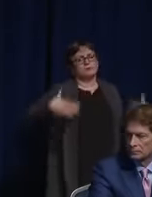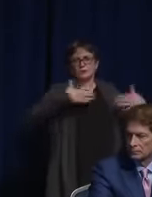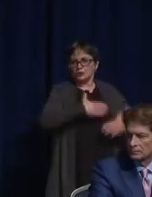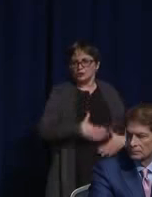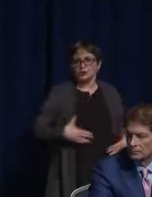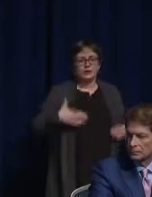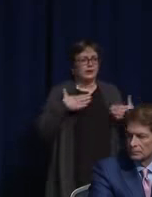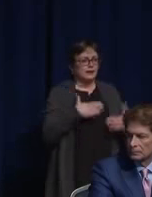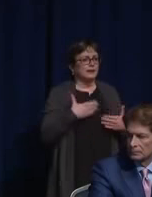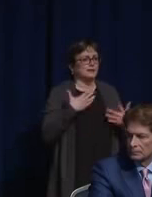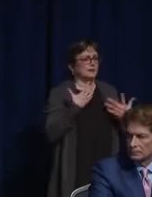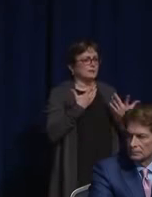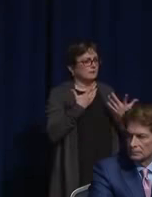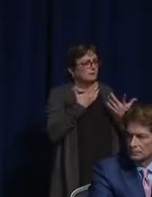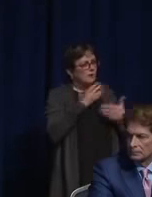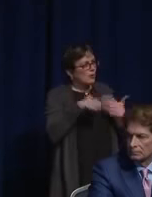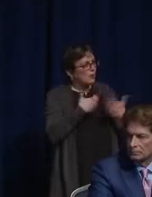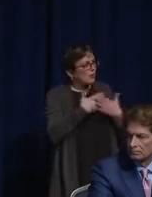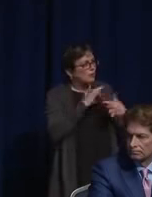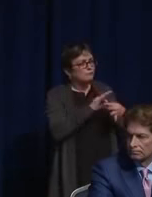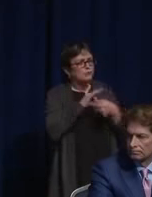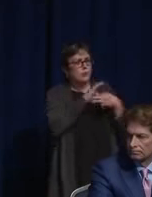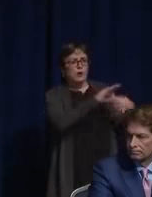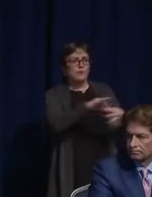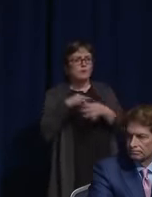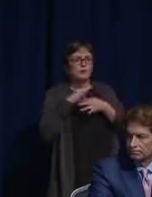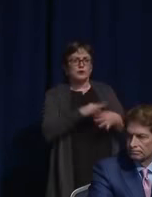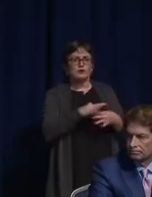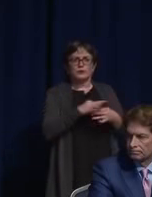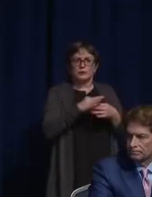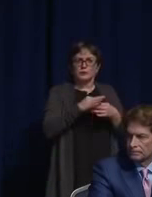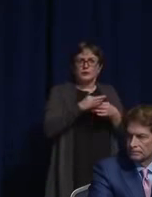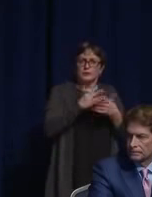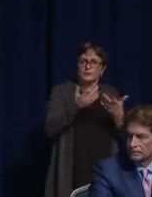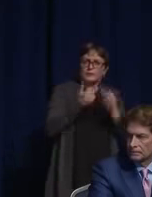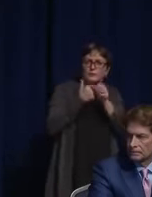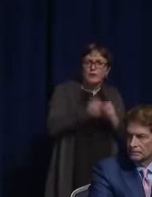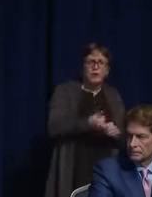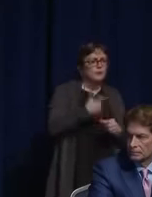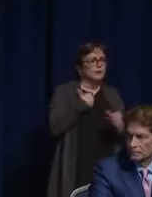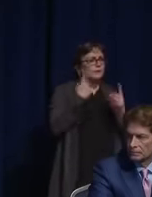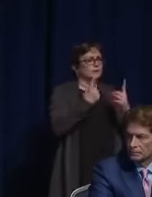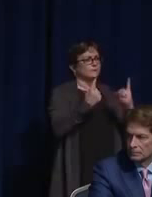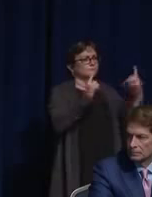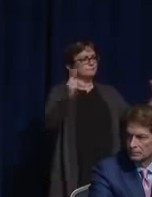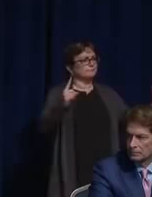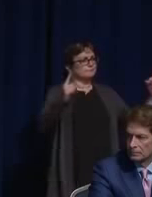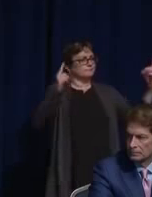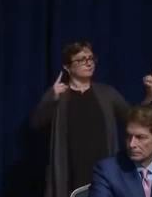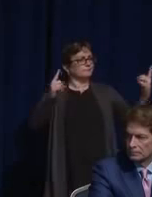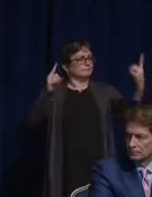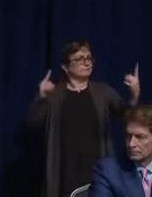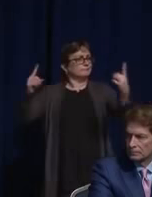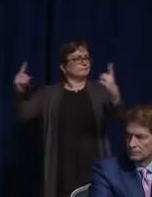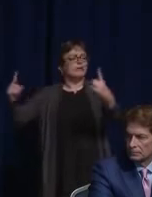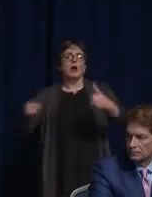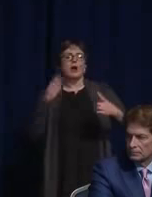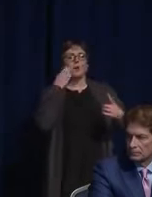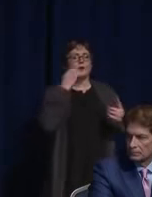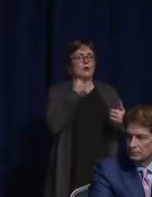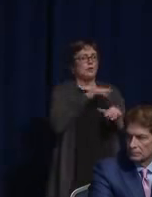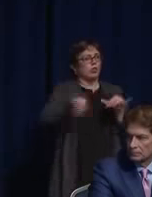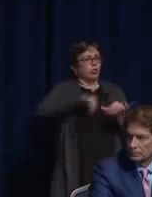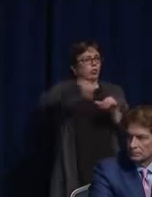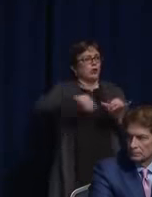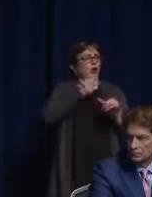seeing with our efforts to promote social distancing. And we know it's not easy to be cooped up in a house, but this